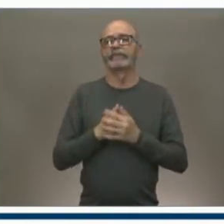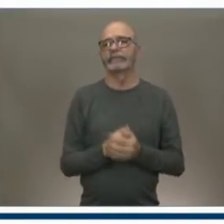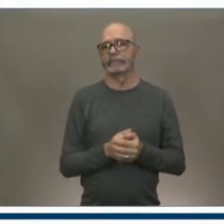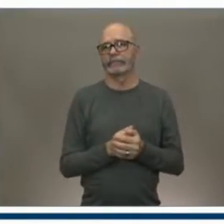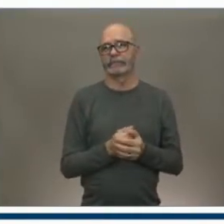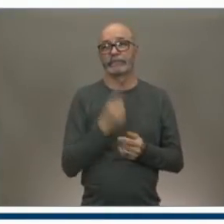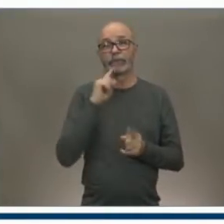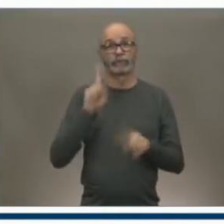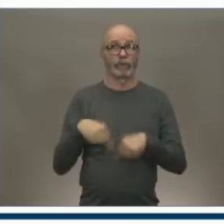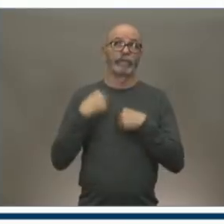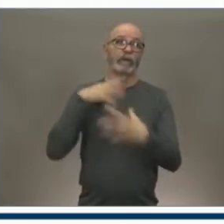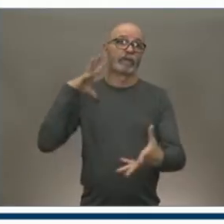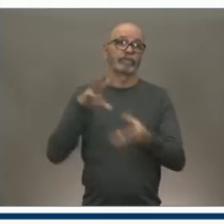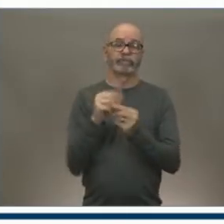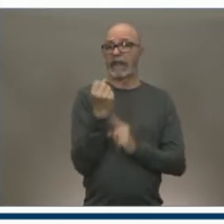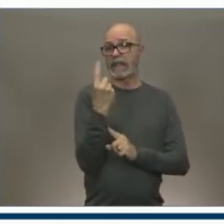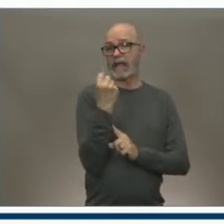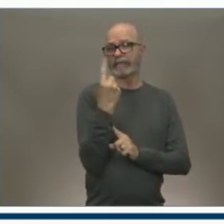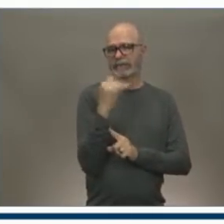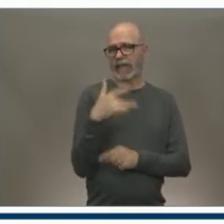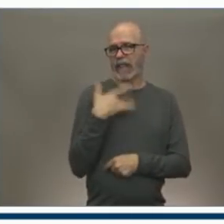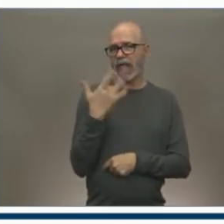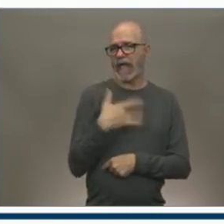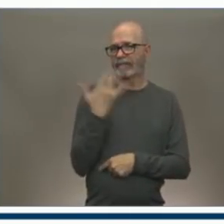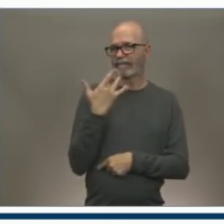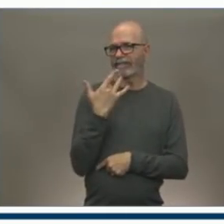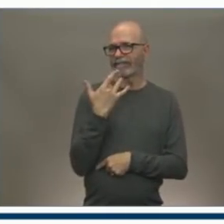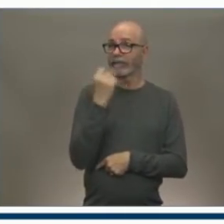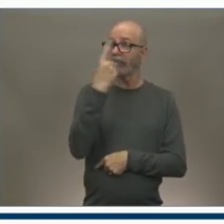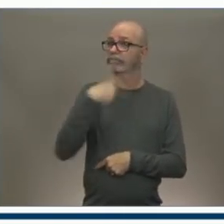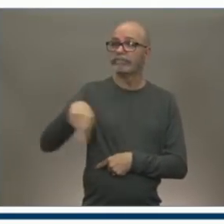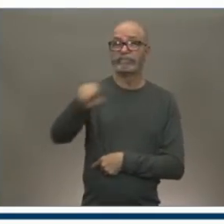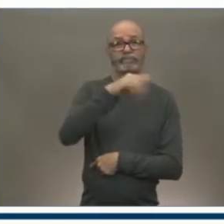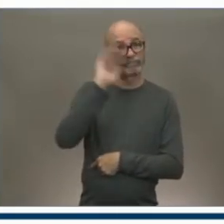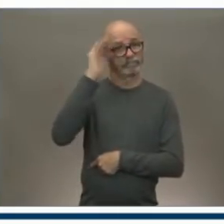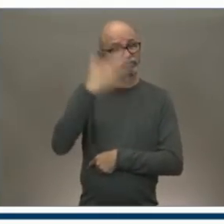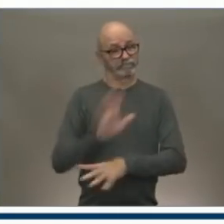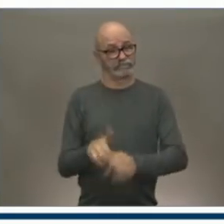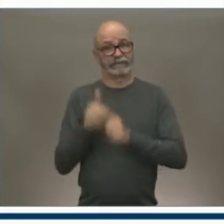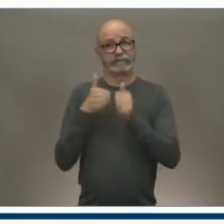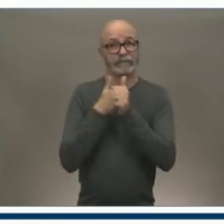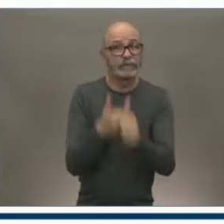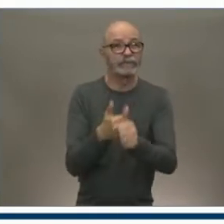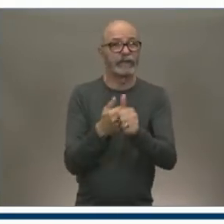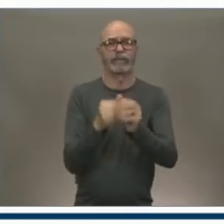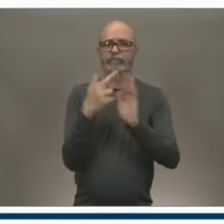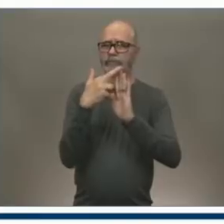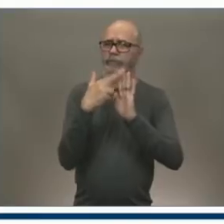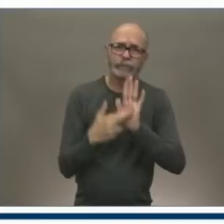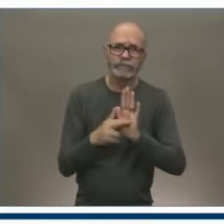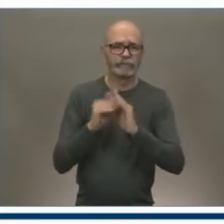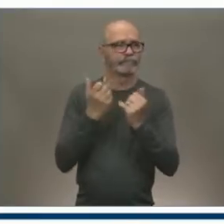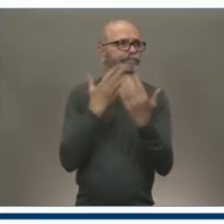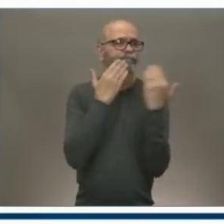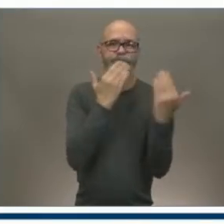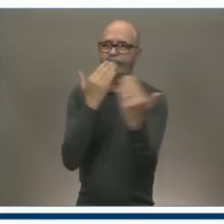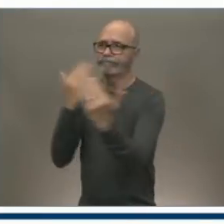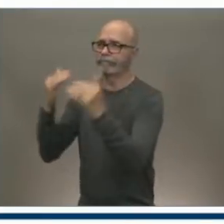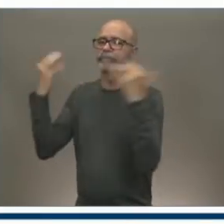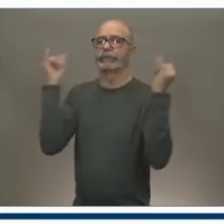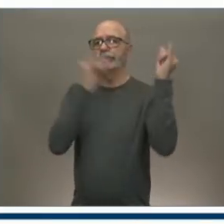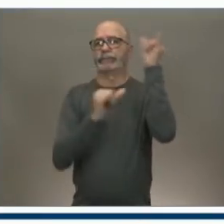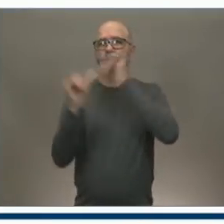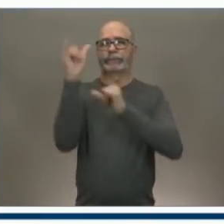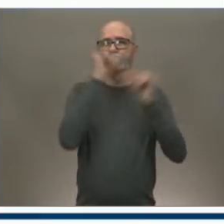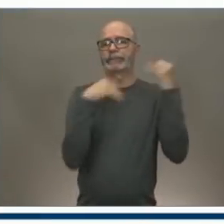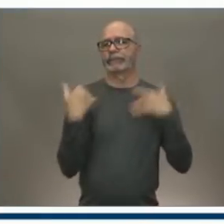province. Thank you to everyone for continuing to follow the protocols and keeping the case numbers down. We are watching what is going on across the